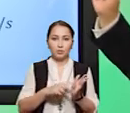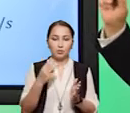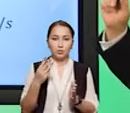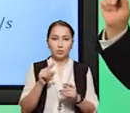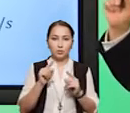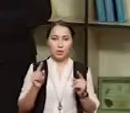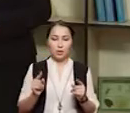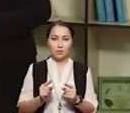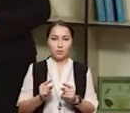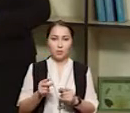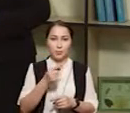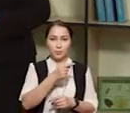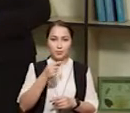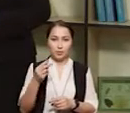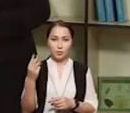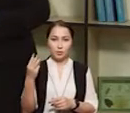qavs ichida